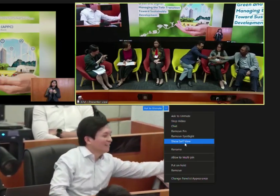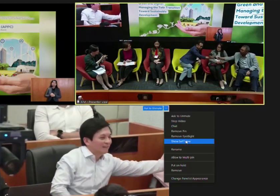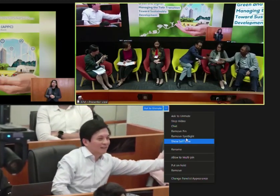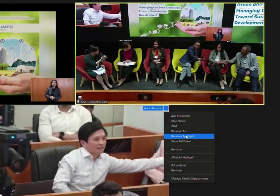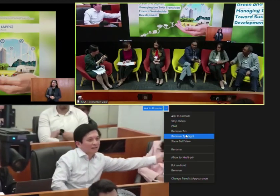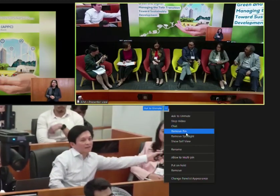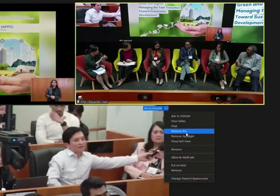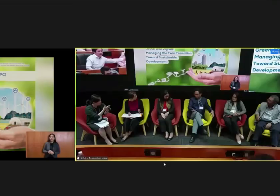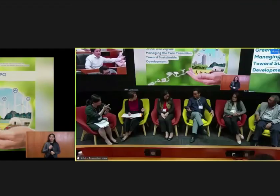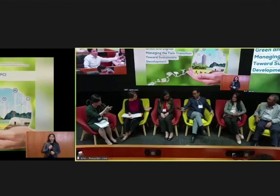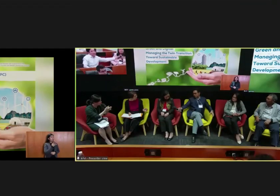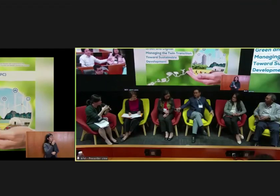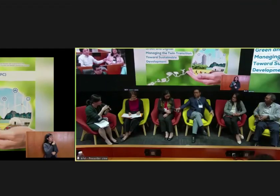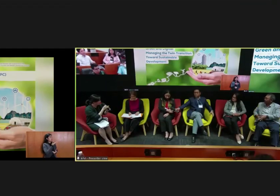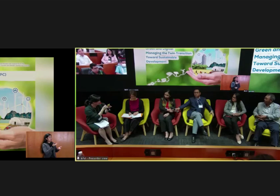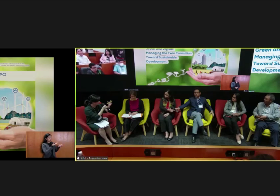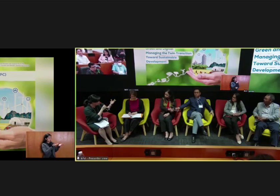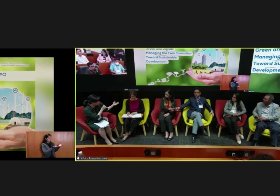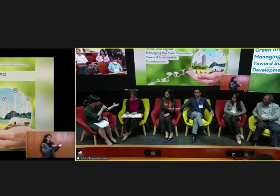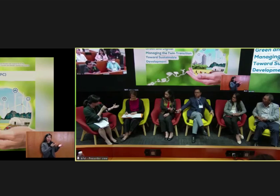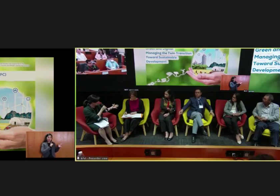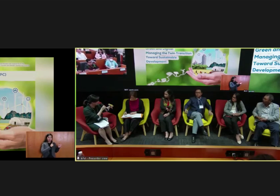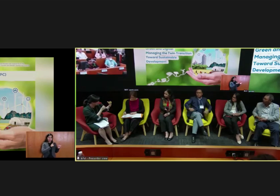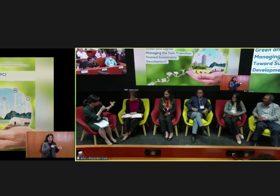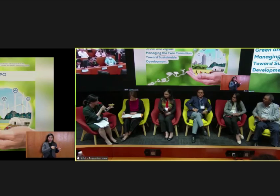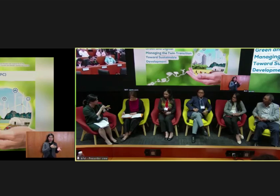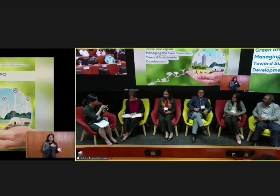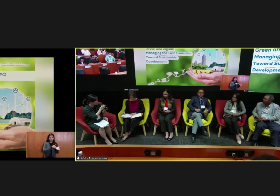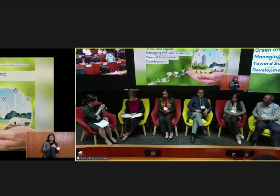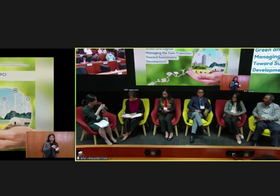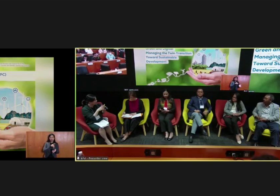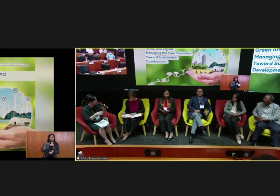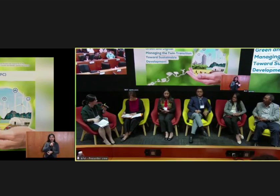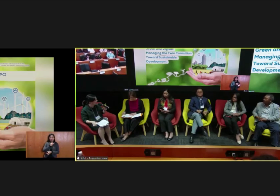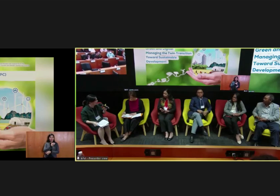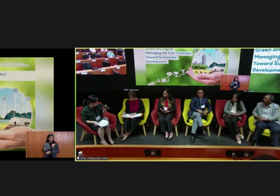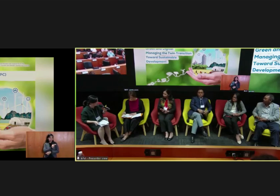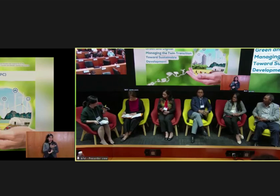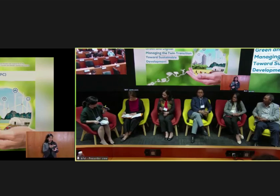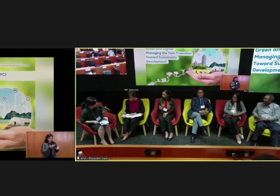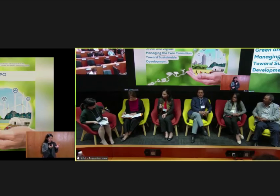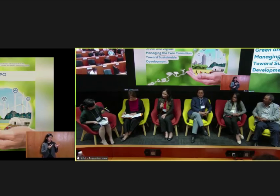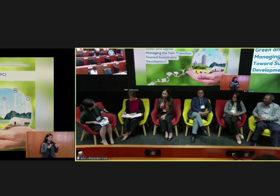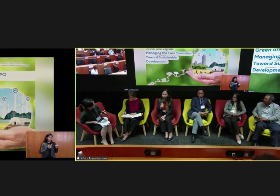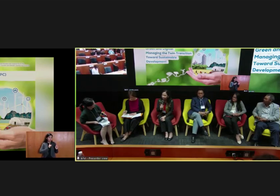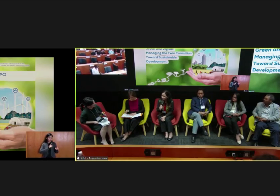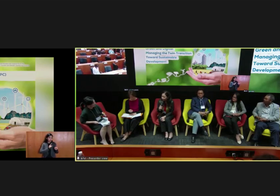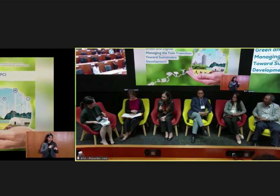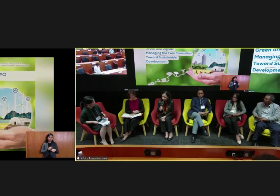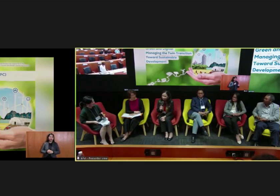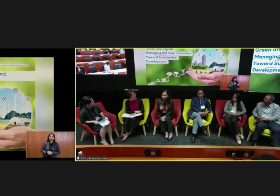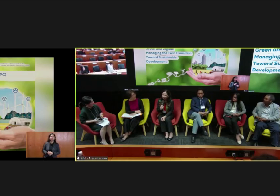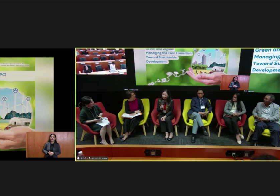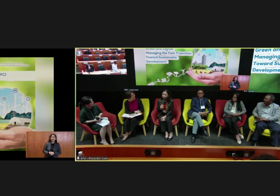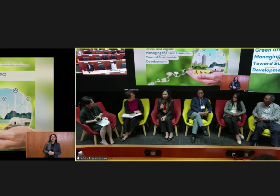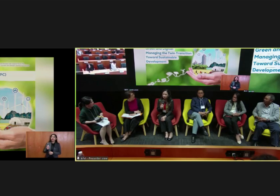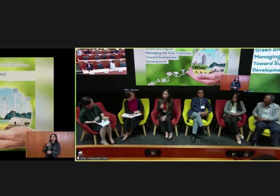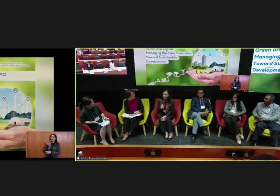that? Maybe Dr. Twinkle and Dr. Tan, maybe you can share some perspective. All right. Thank